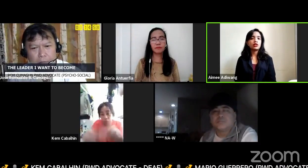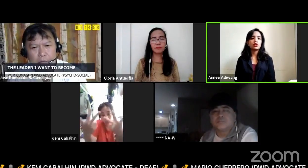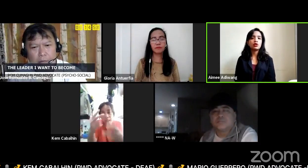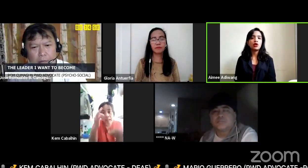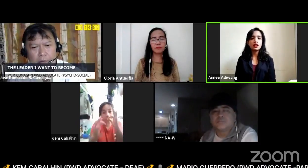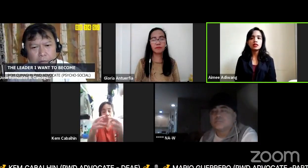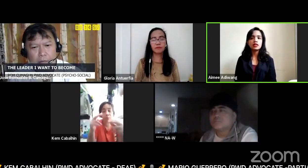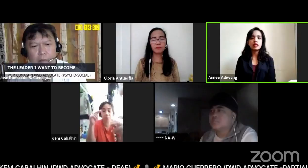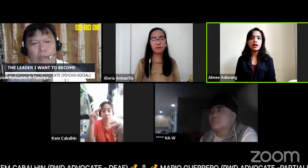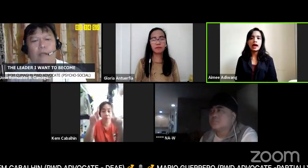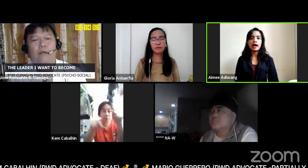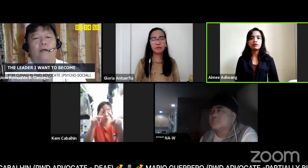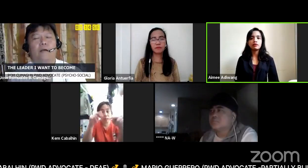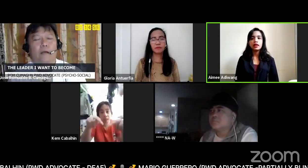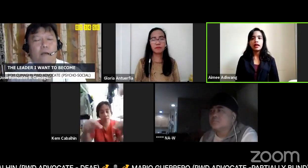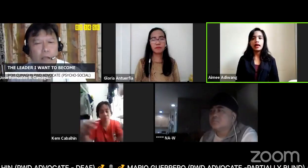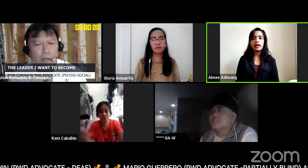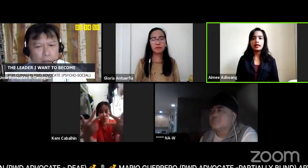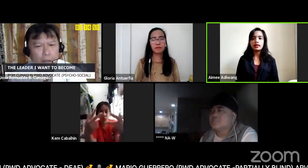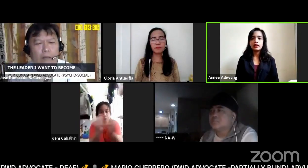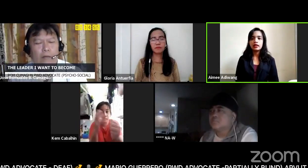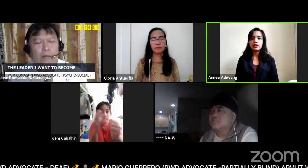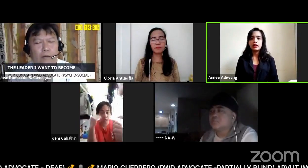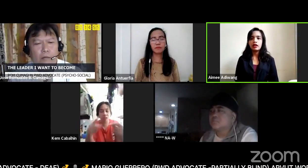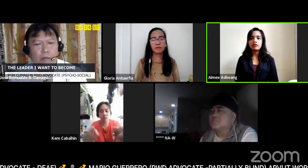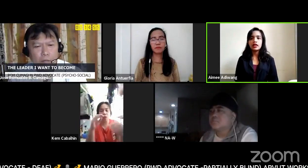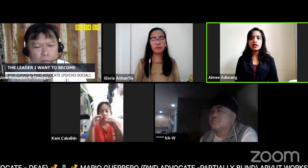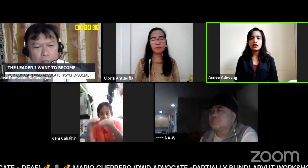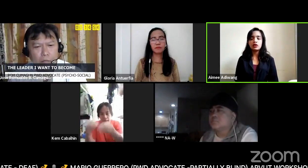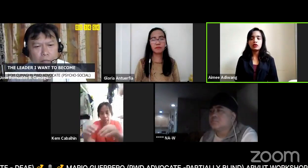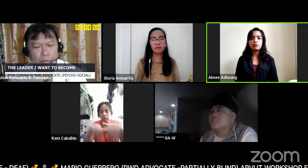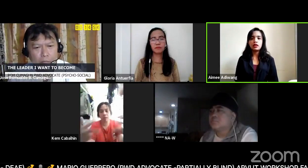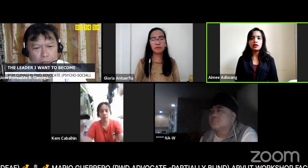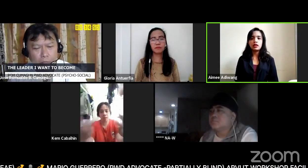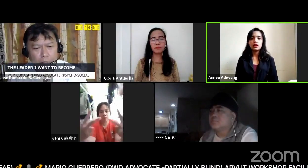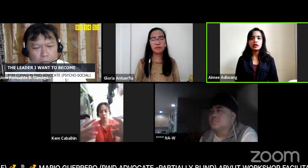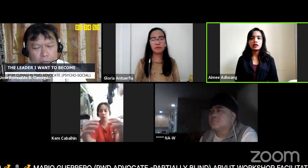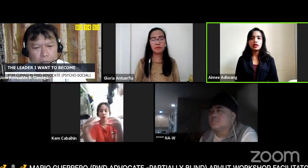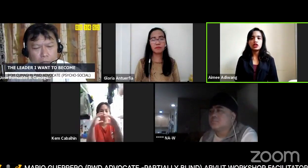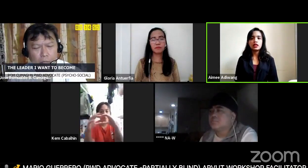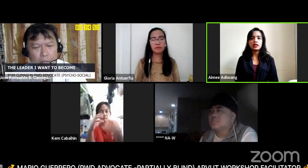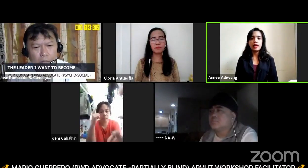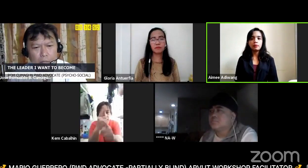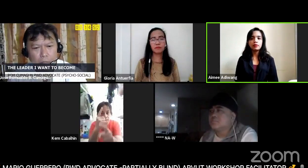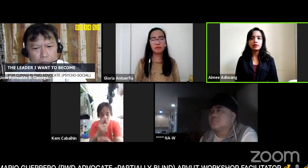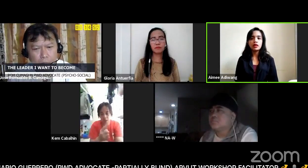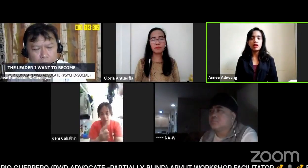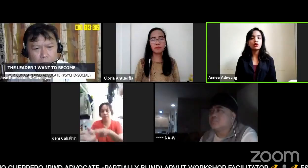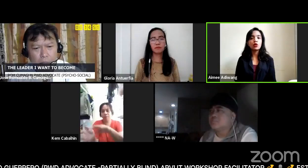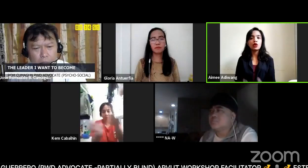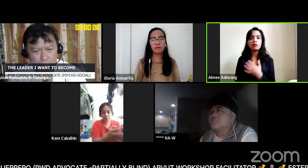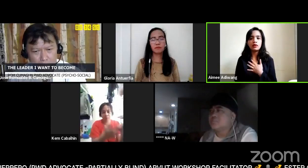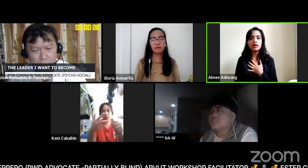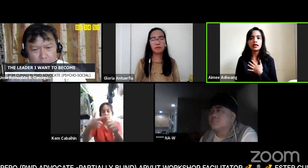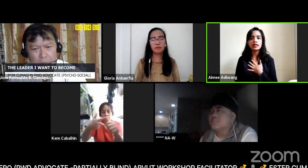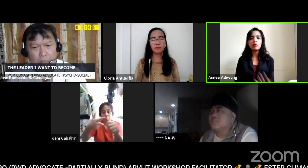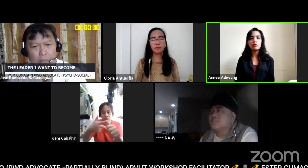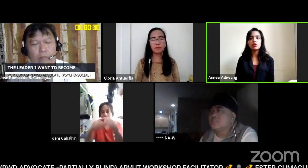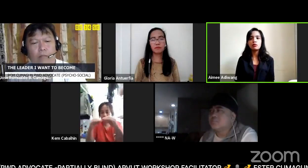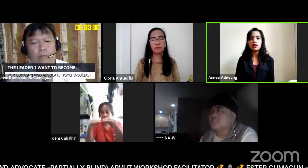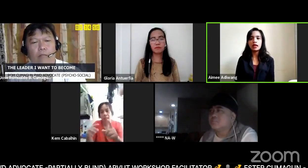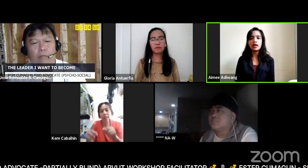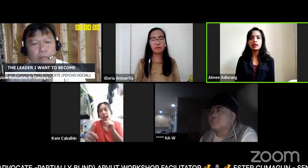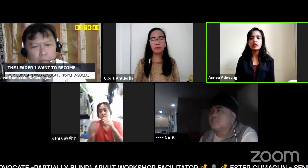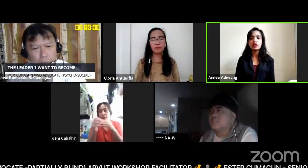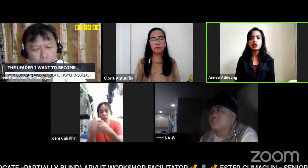it through video calls that we have. And if there's a need to be teaching them, they would call me. That's